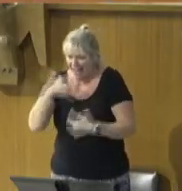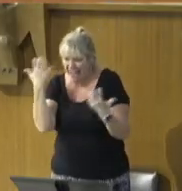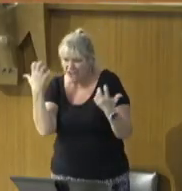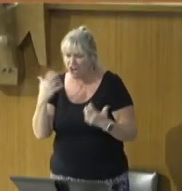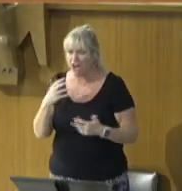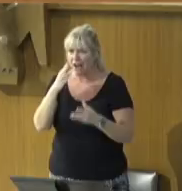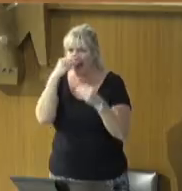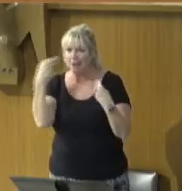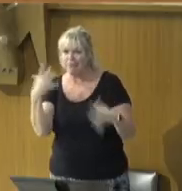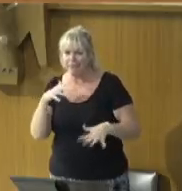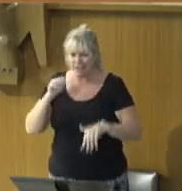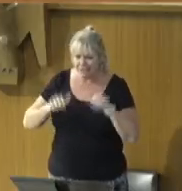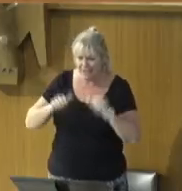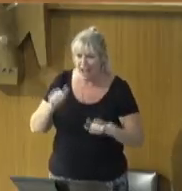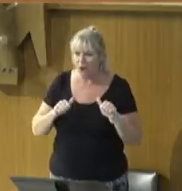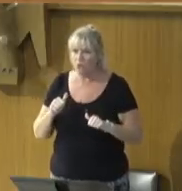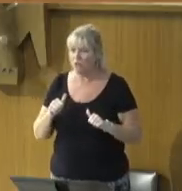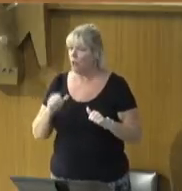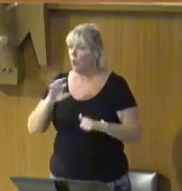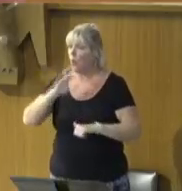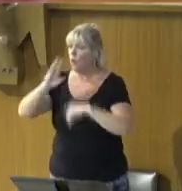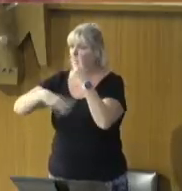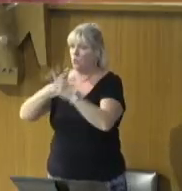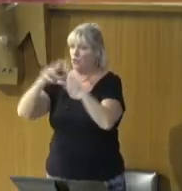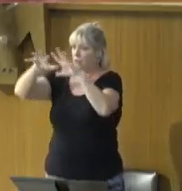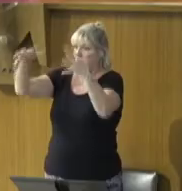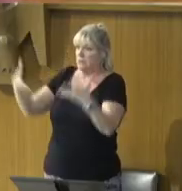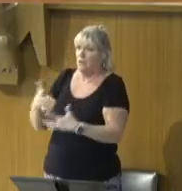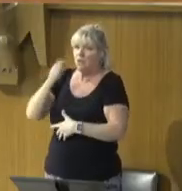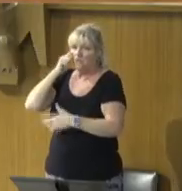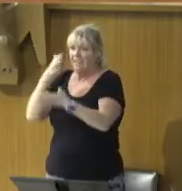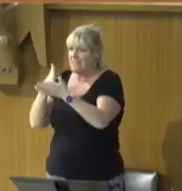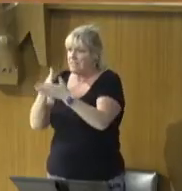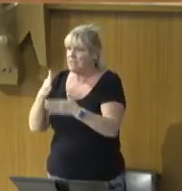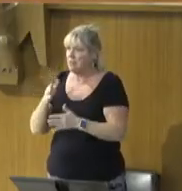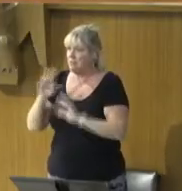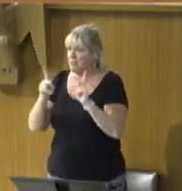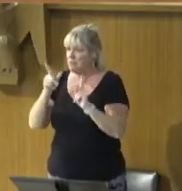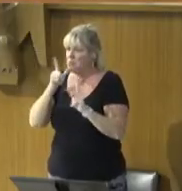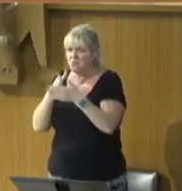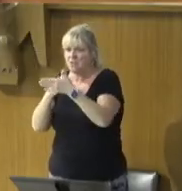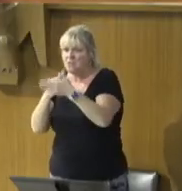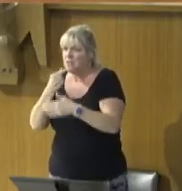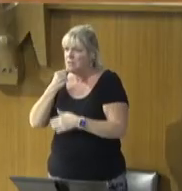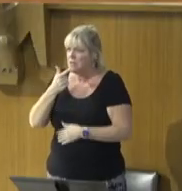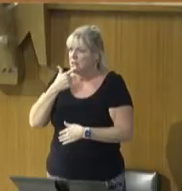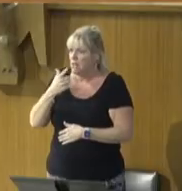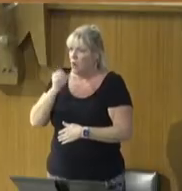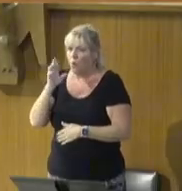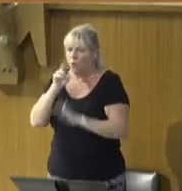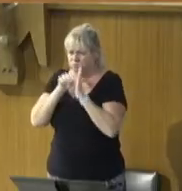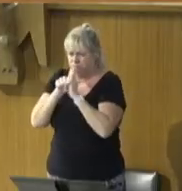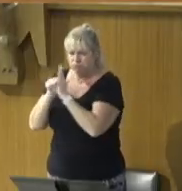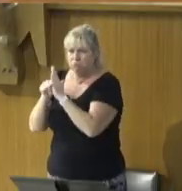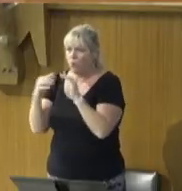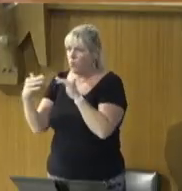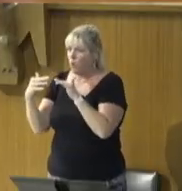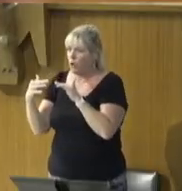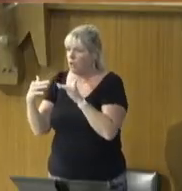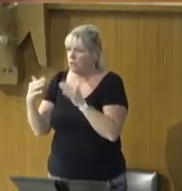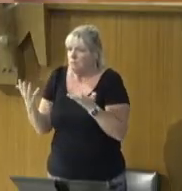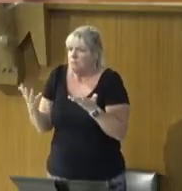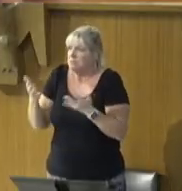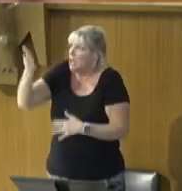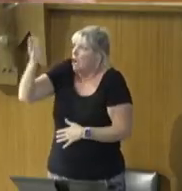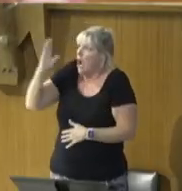apathy or doubt or on a global scale racism homophobia genocide or war because God has